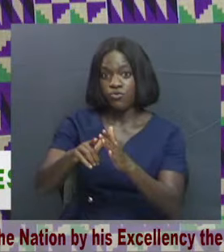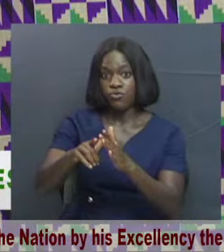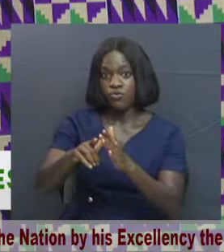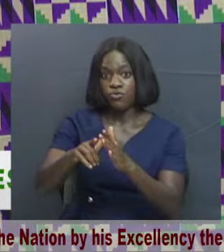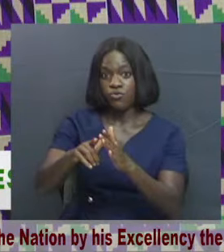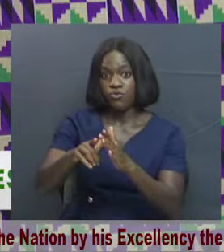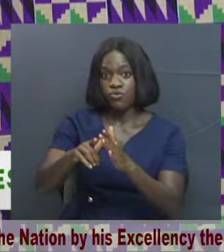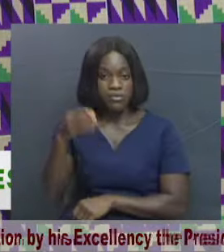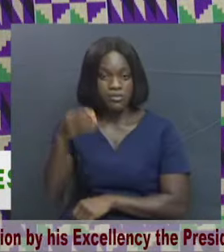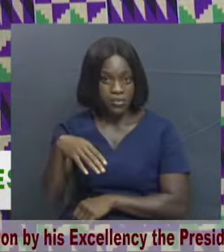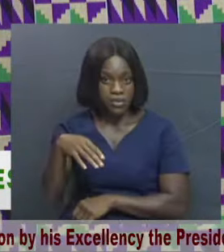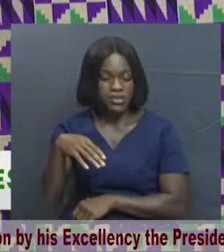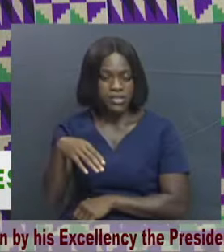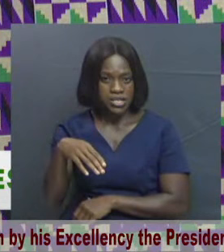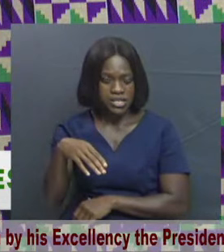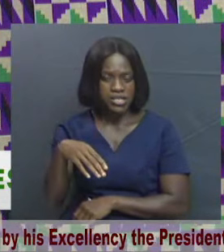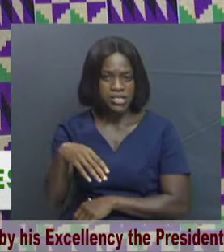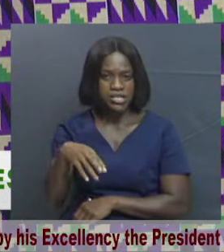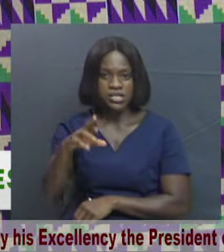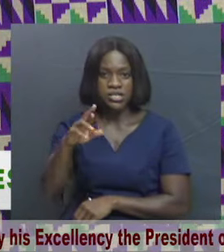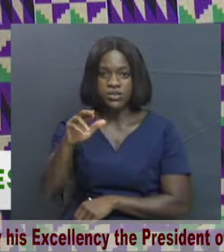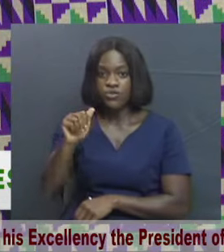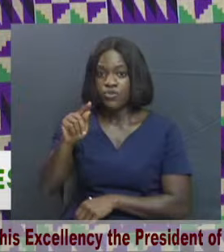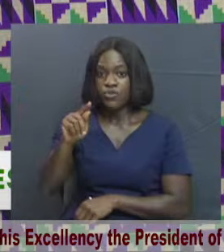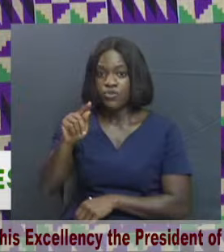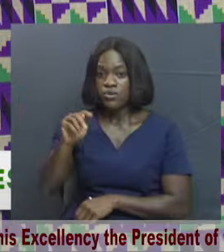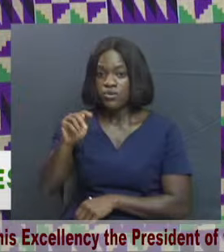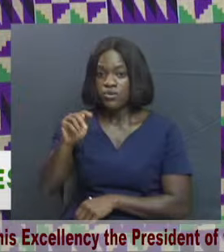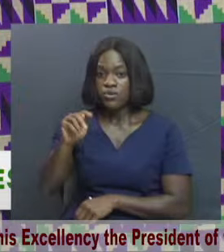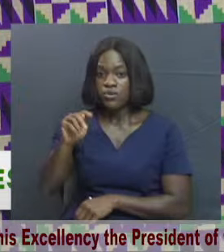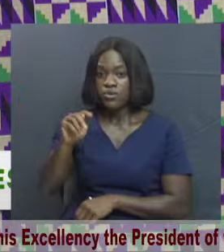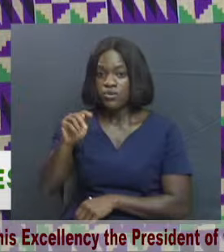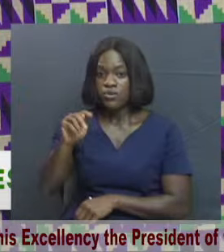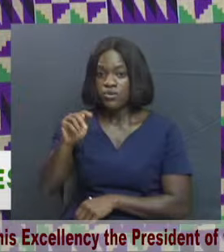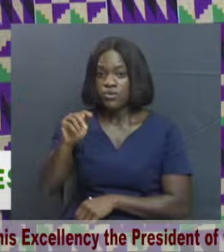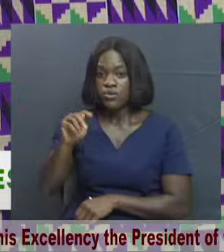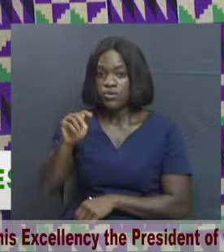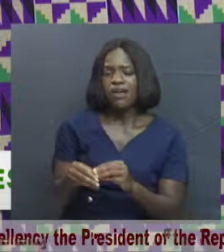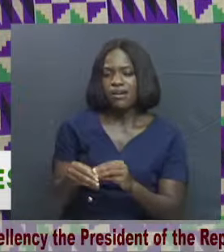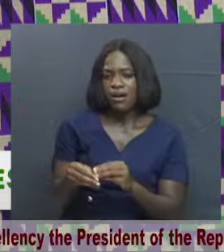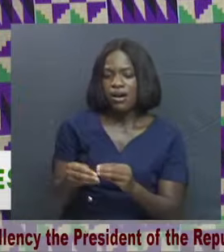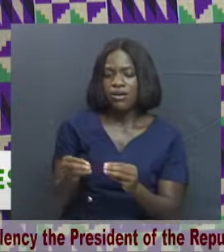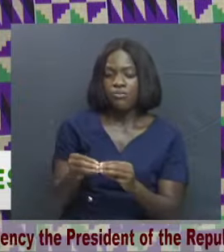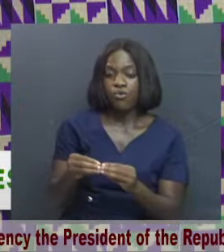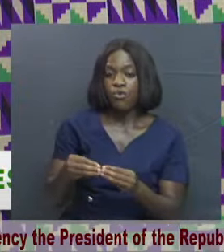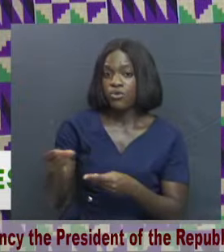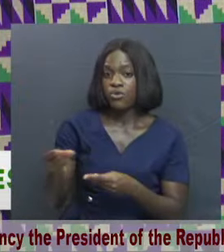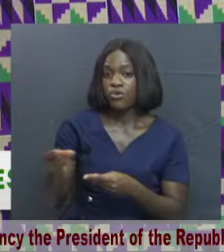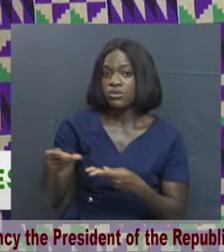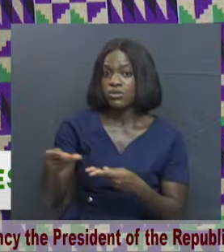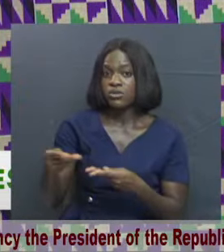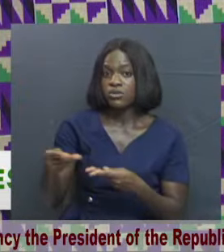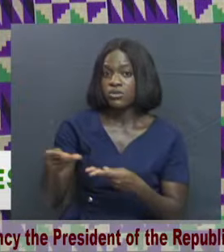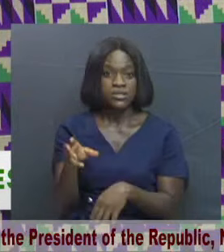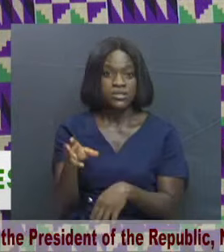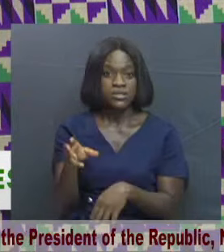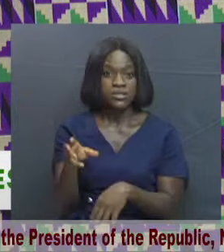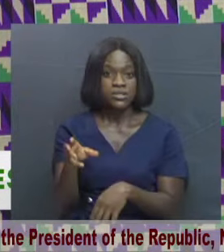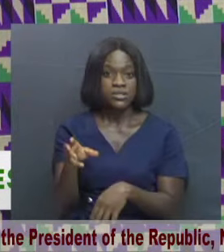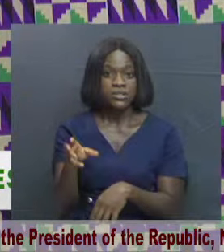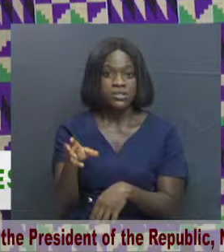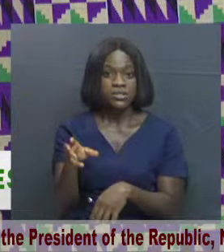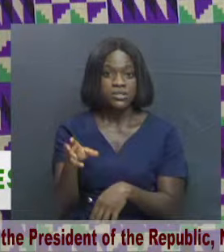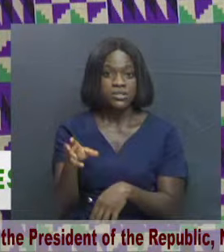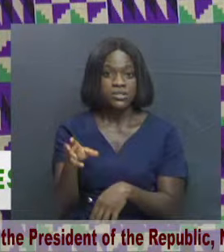indexation rate will result in additional expenditure of 697 million CS the